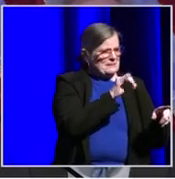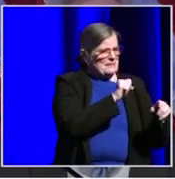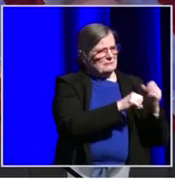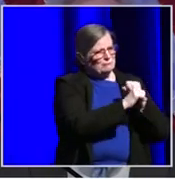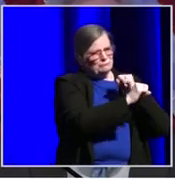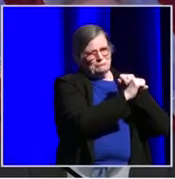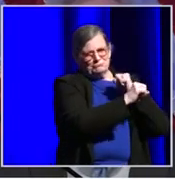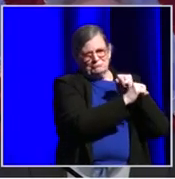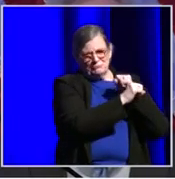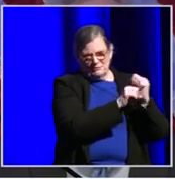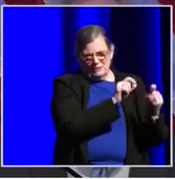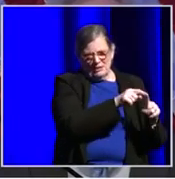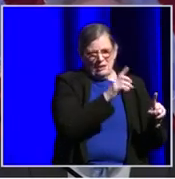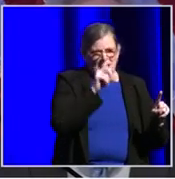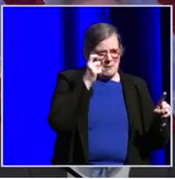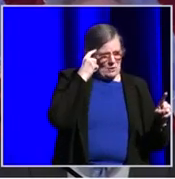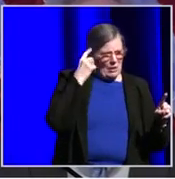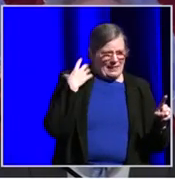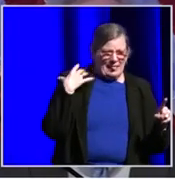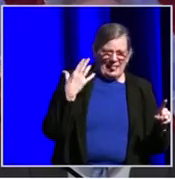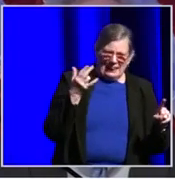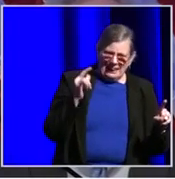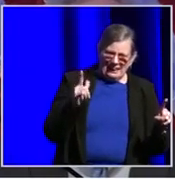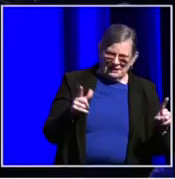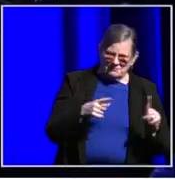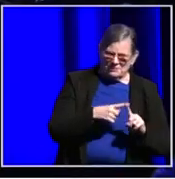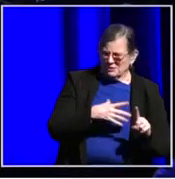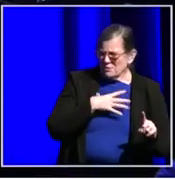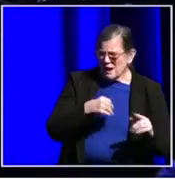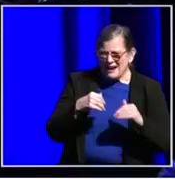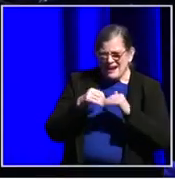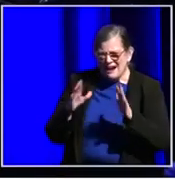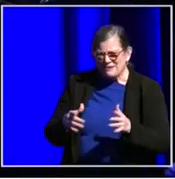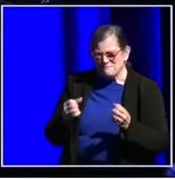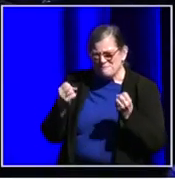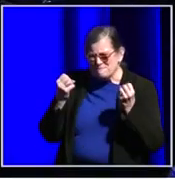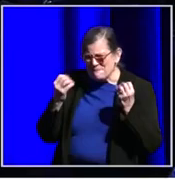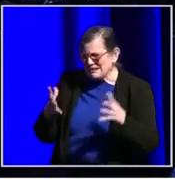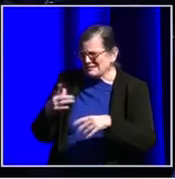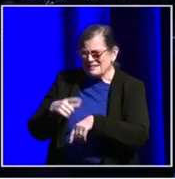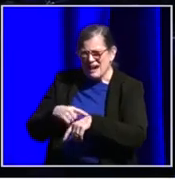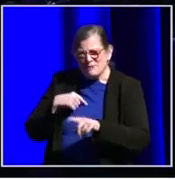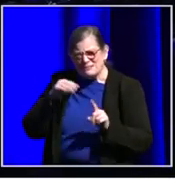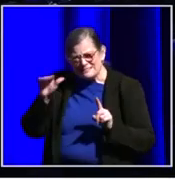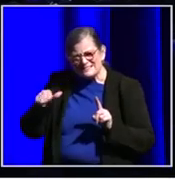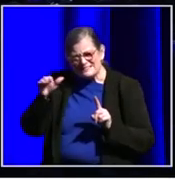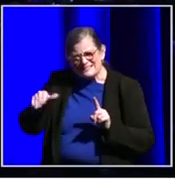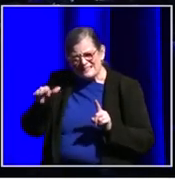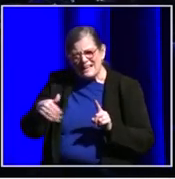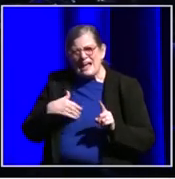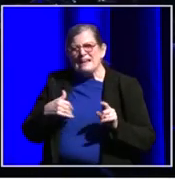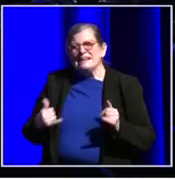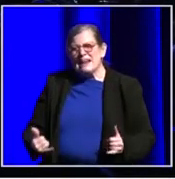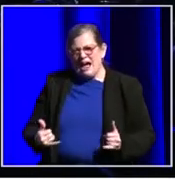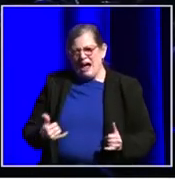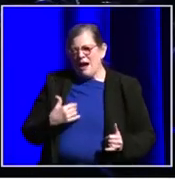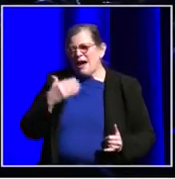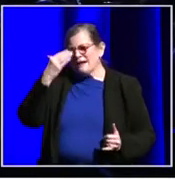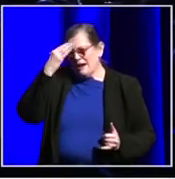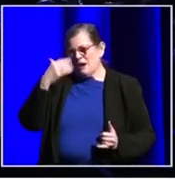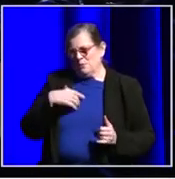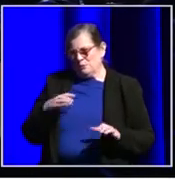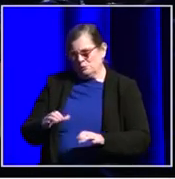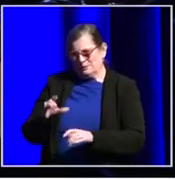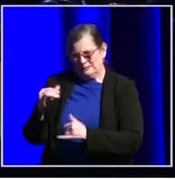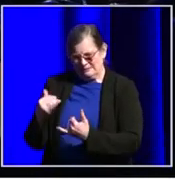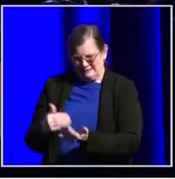House successfully many times, and I know we can do it again for what matters the most. The